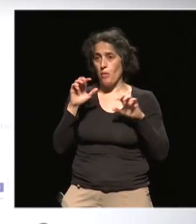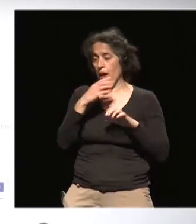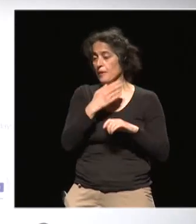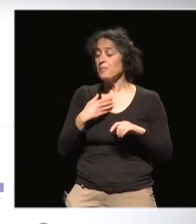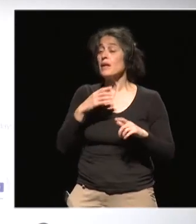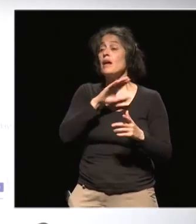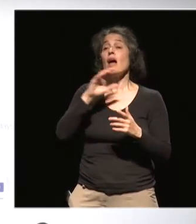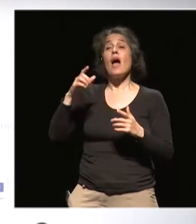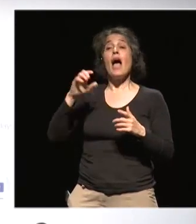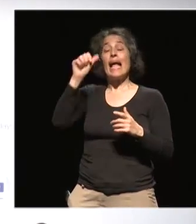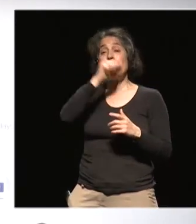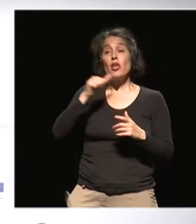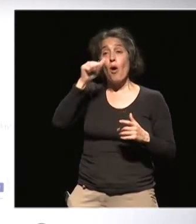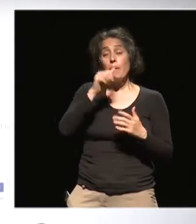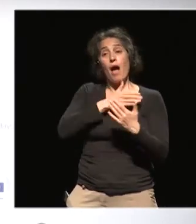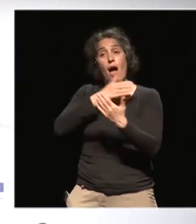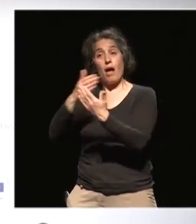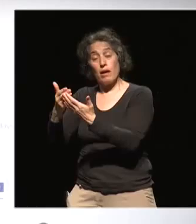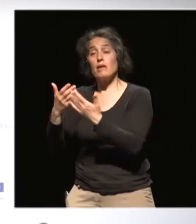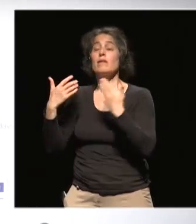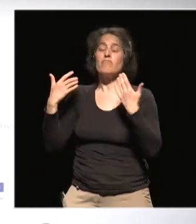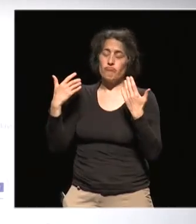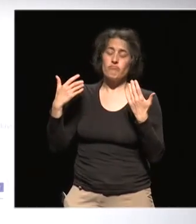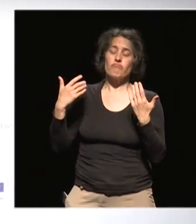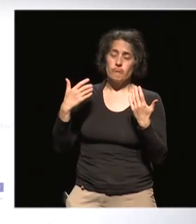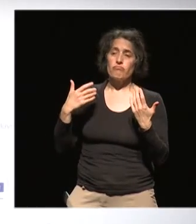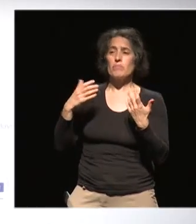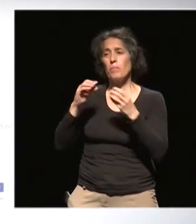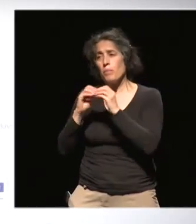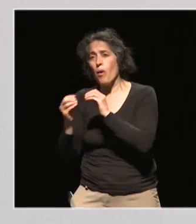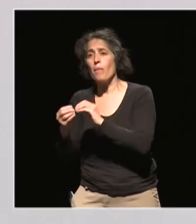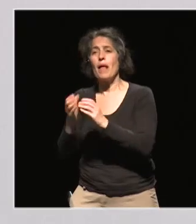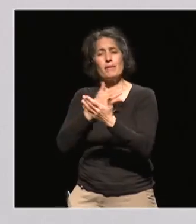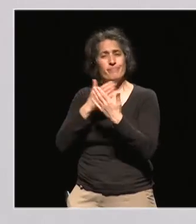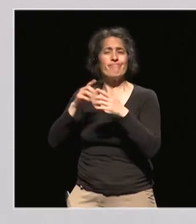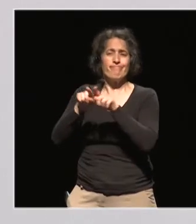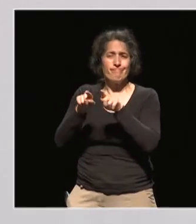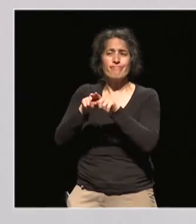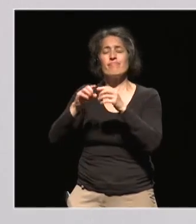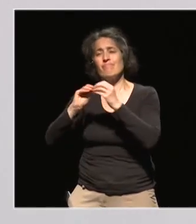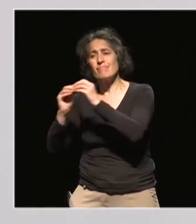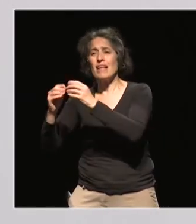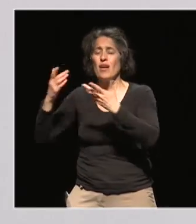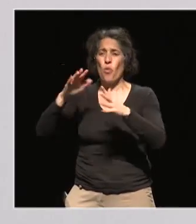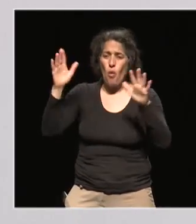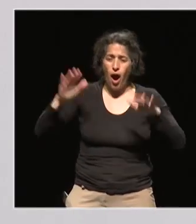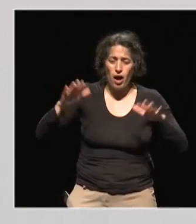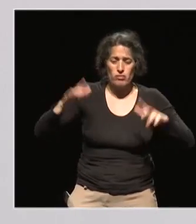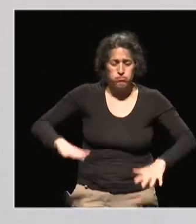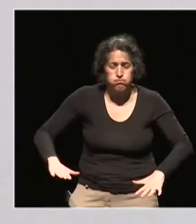climate-related problems, the droughts that you all know, and famine, and flooding, the forest